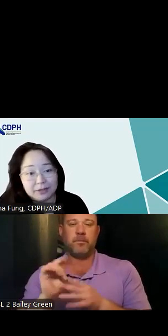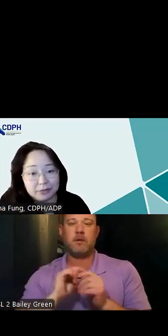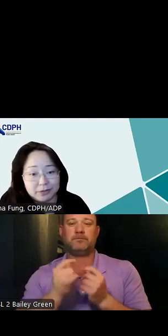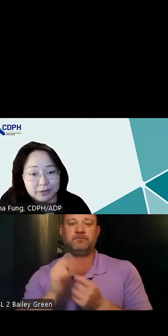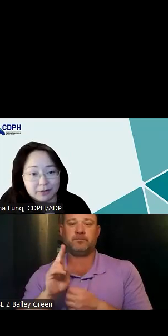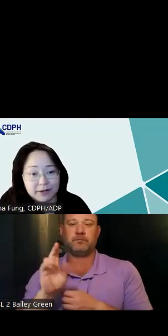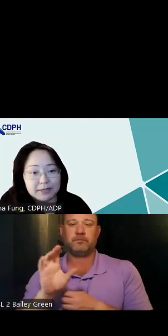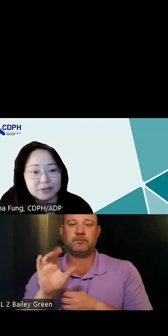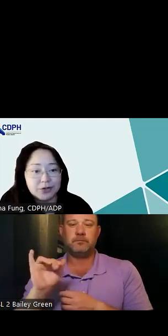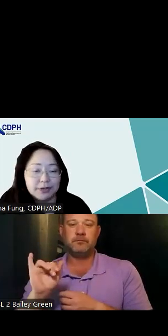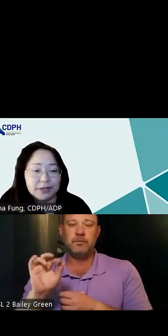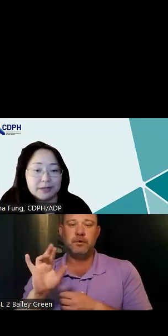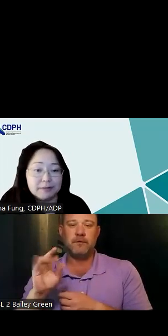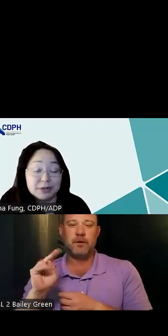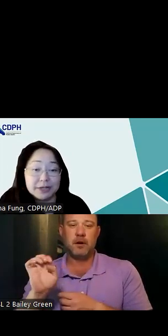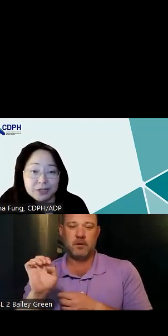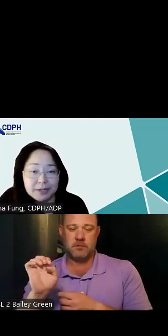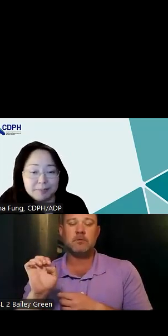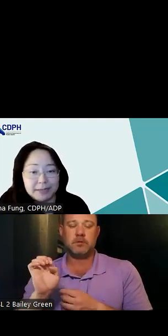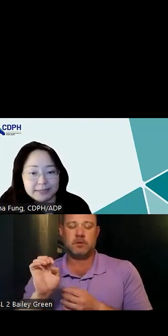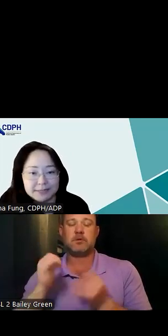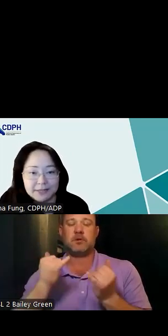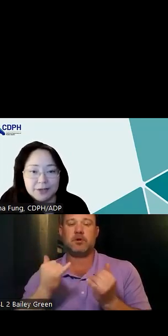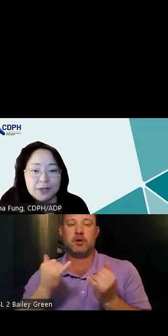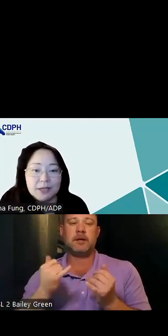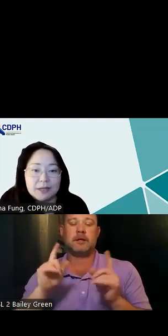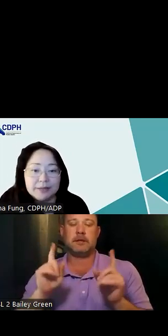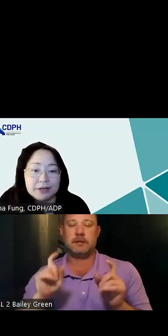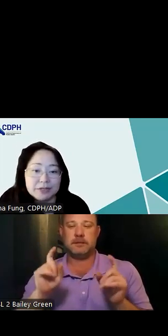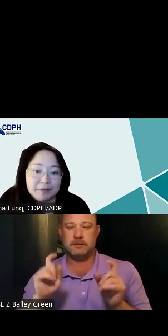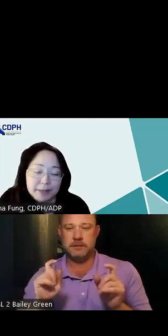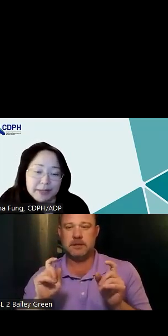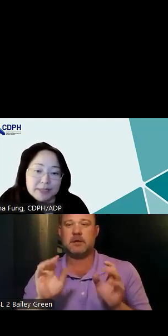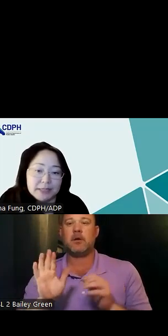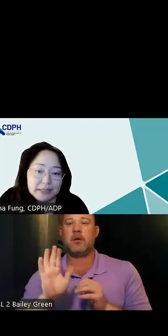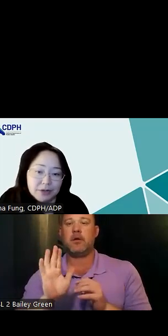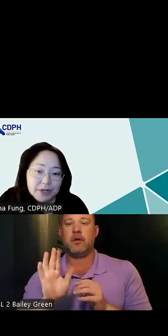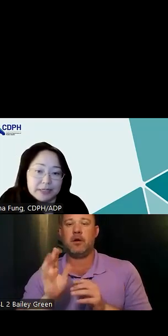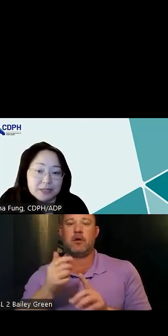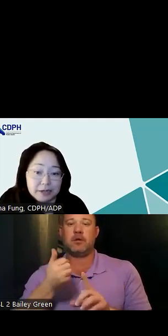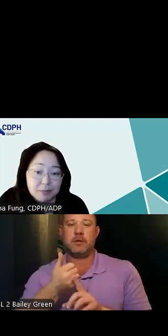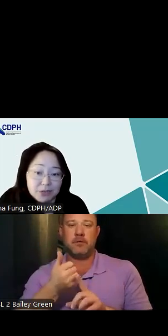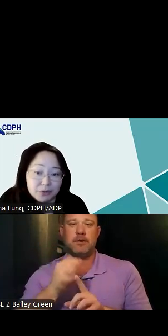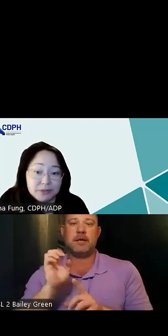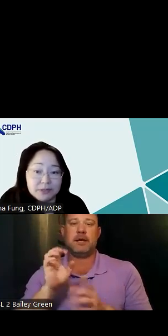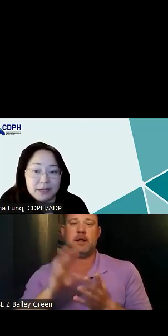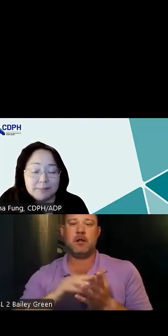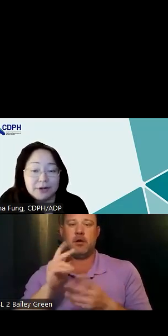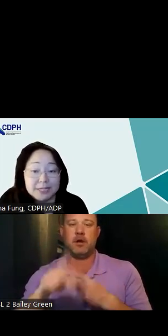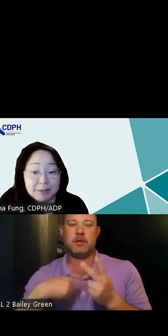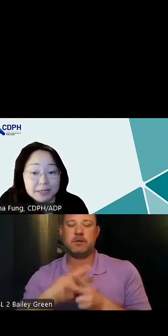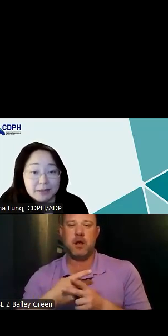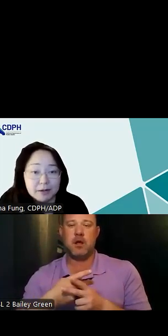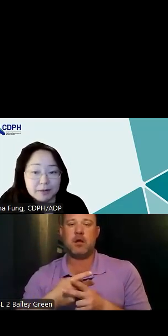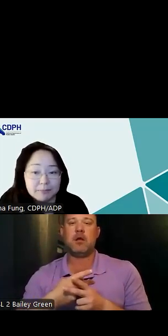UCI, UC Irvine, is currently in production and beta testing their self-paced e-learning style modules.